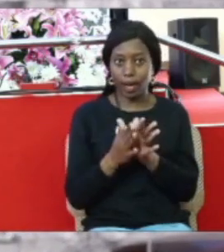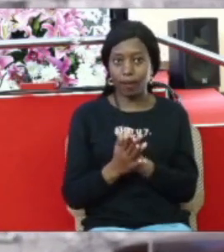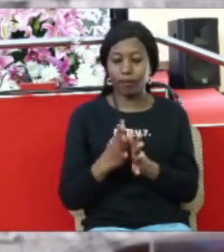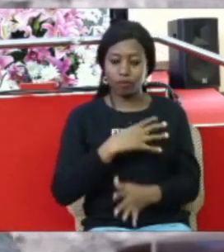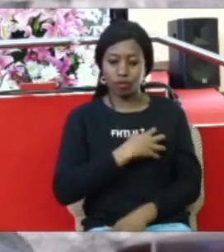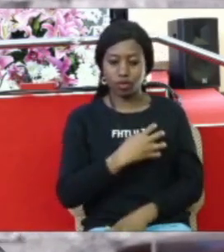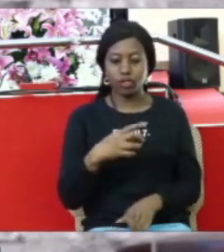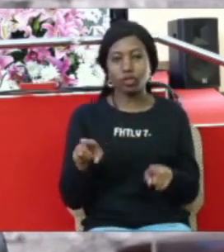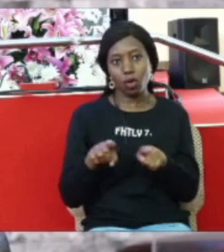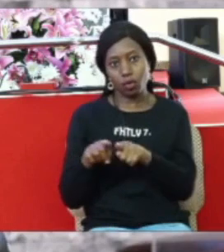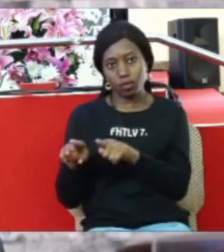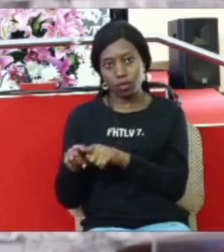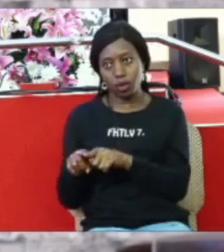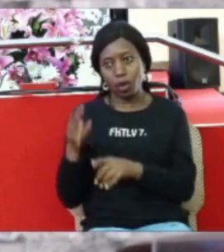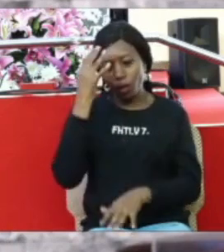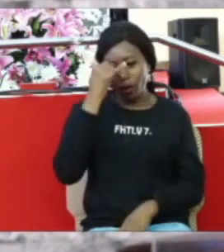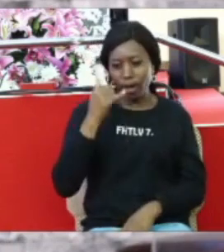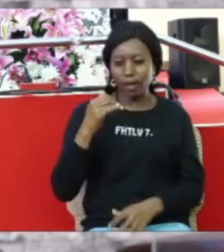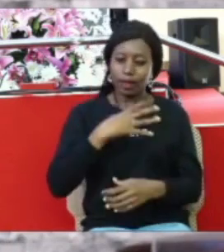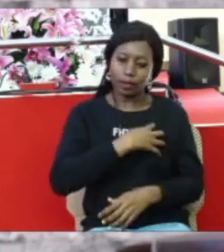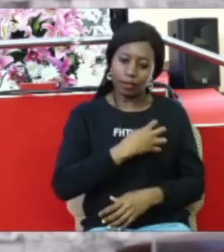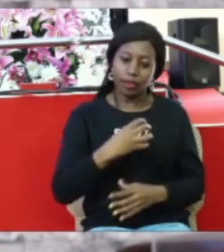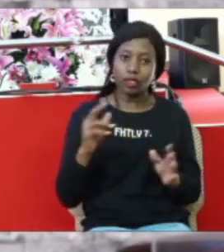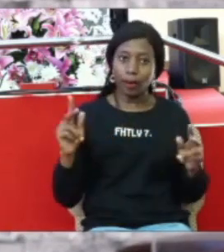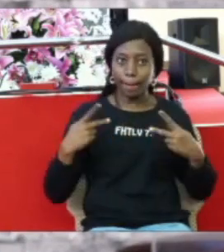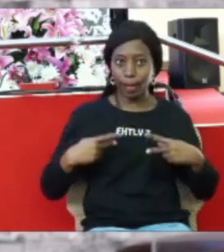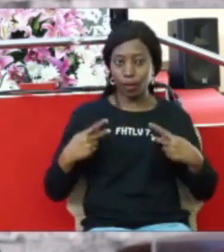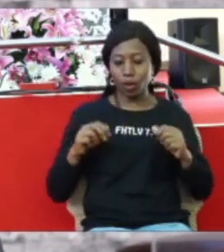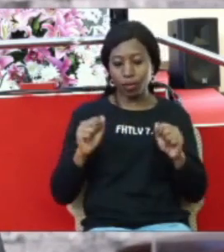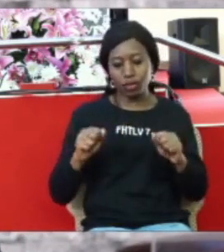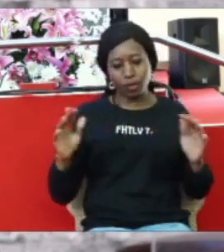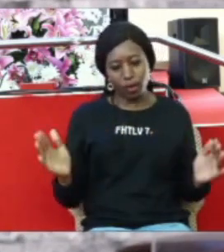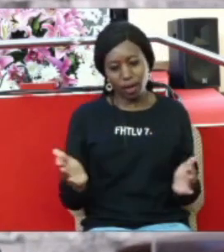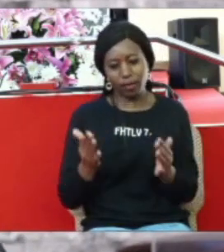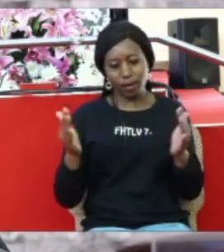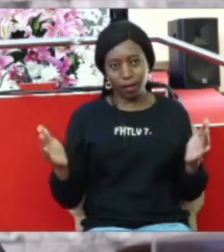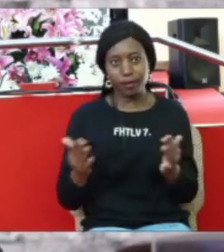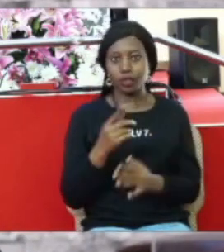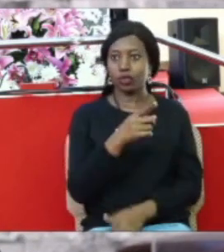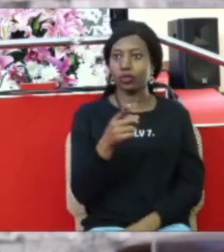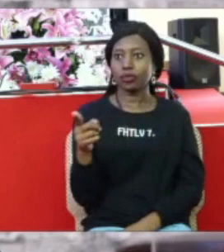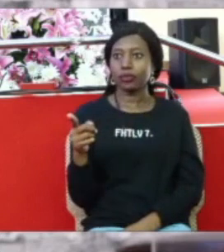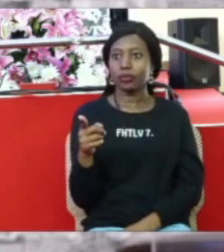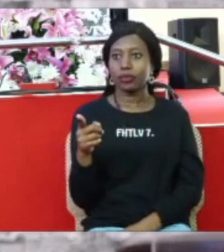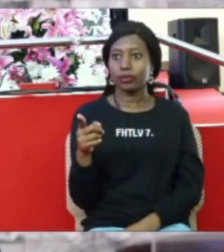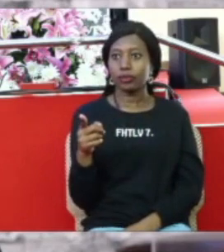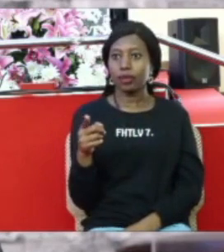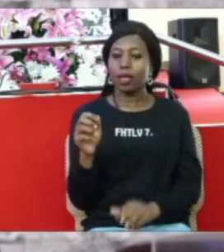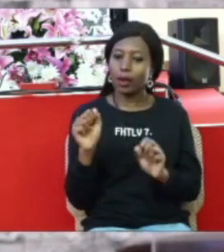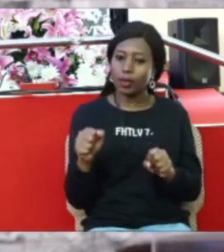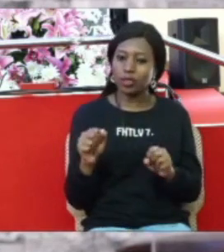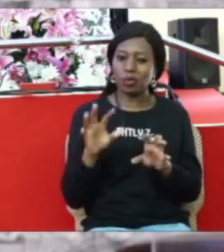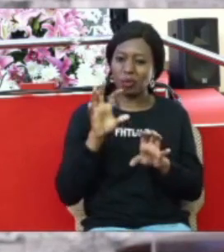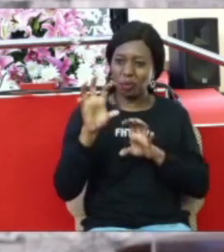that criticize anything. You know, there are some good people. They criticize anything. Even the visitor who visited us the